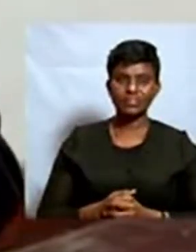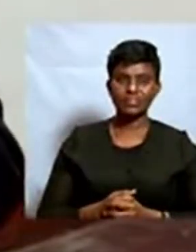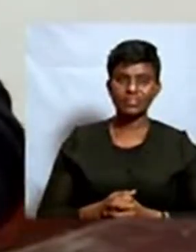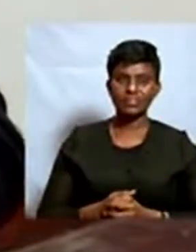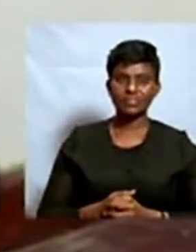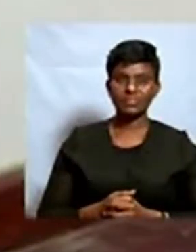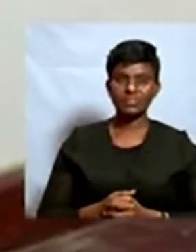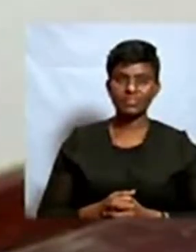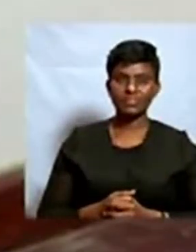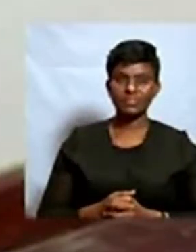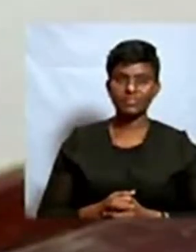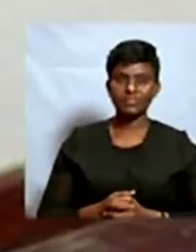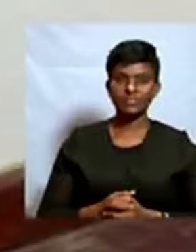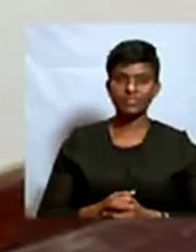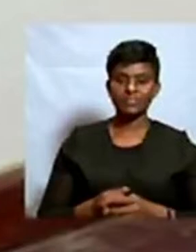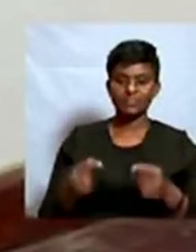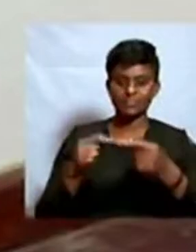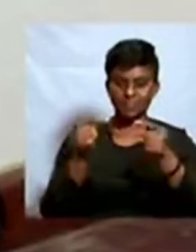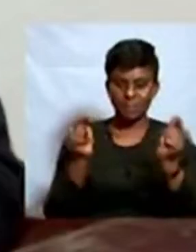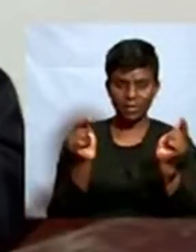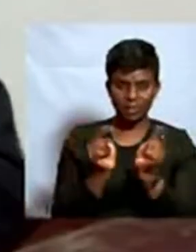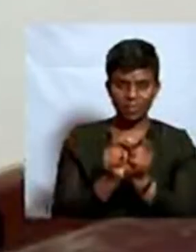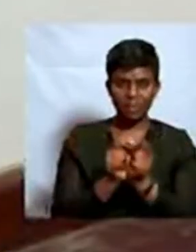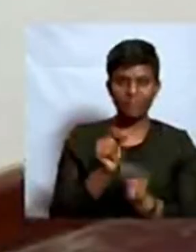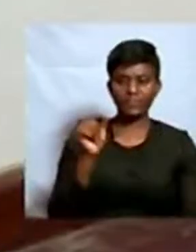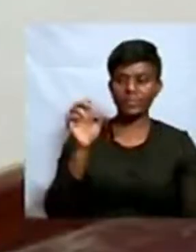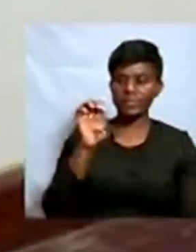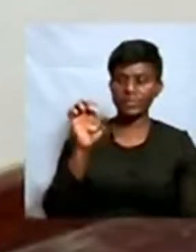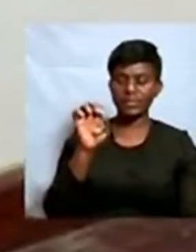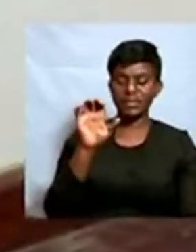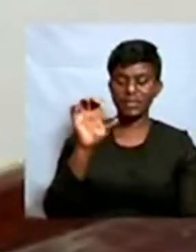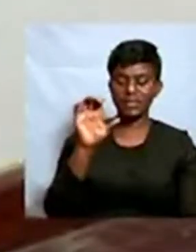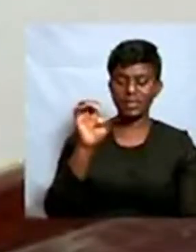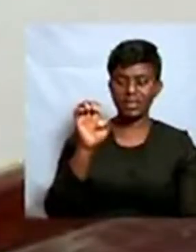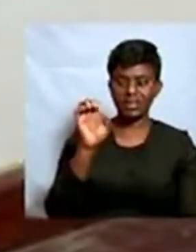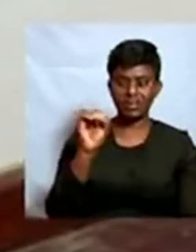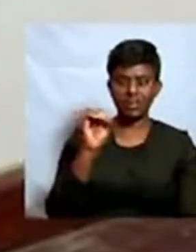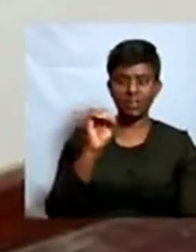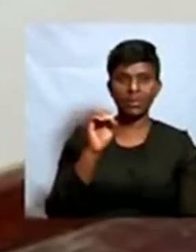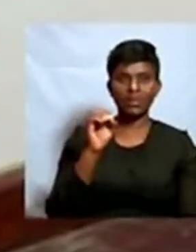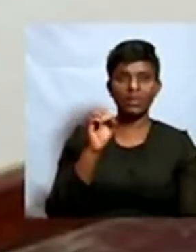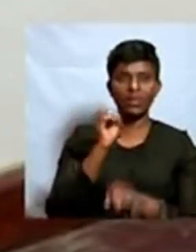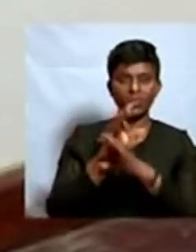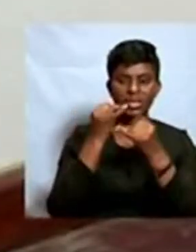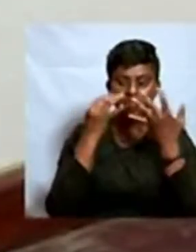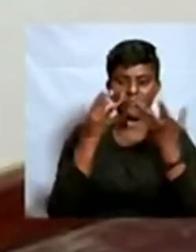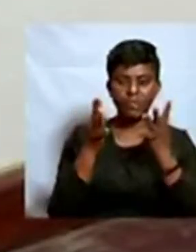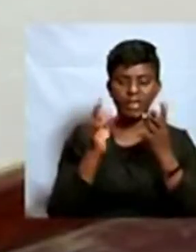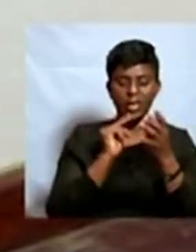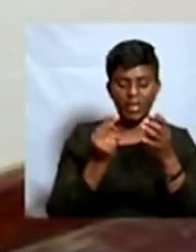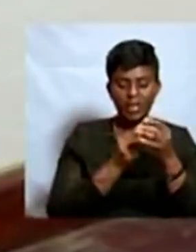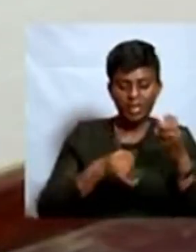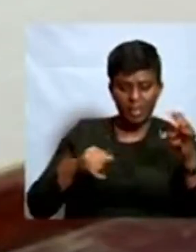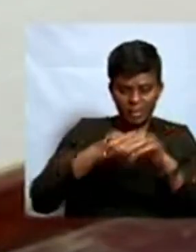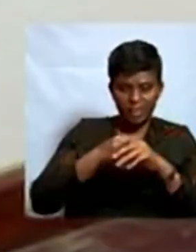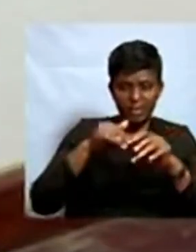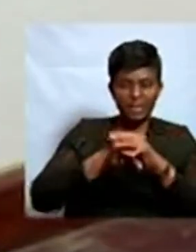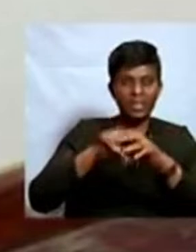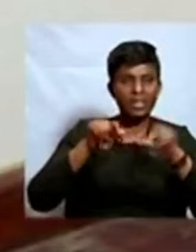As the Group CEO indicated, we are engaged in a